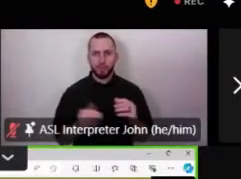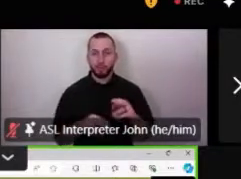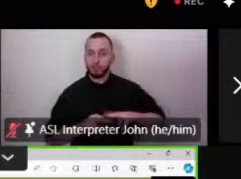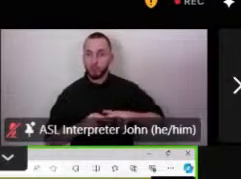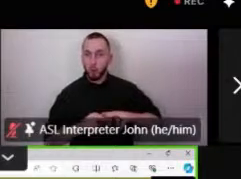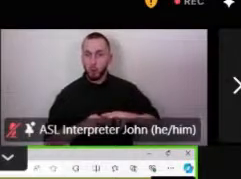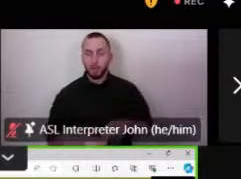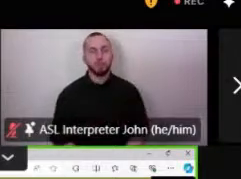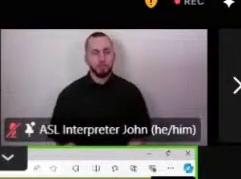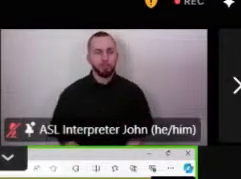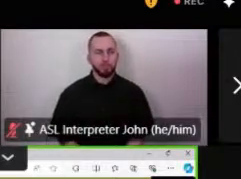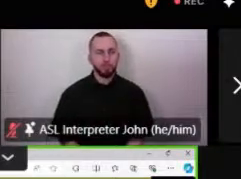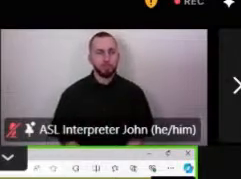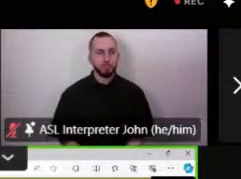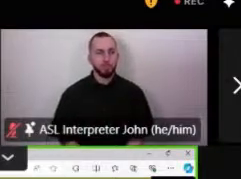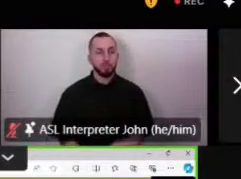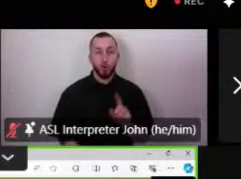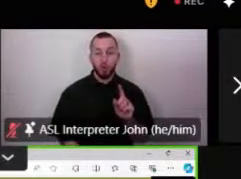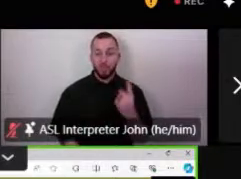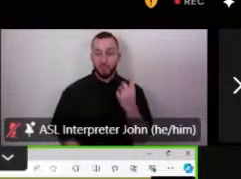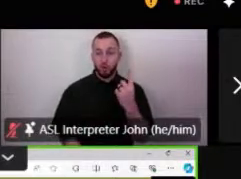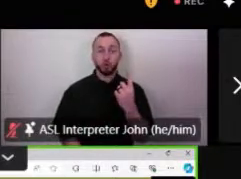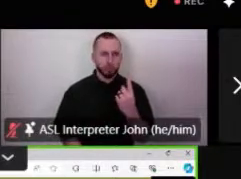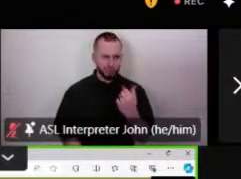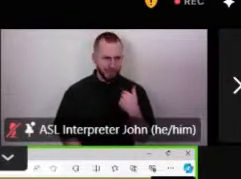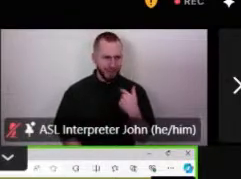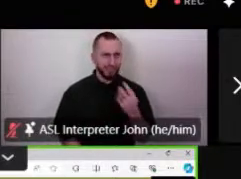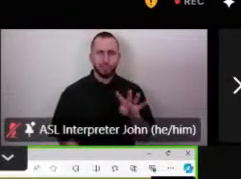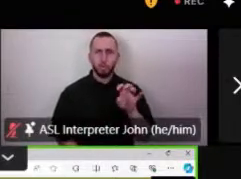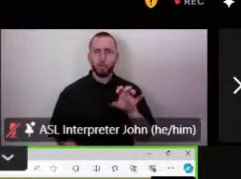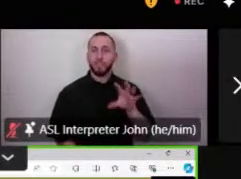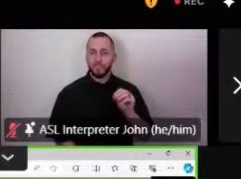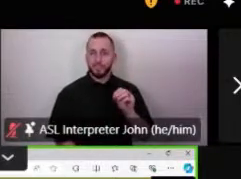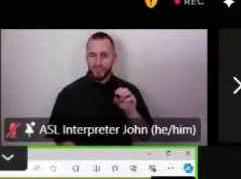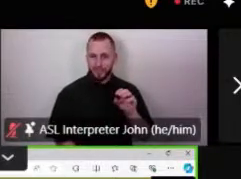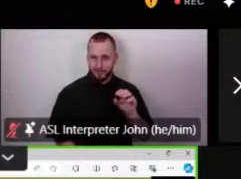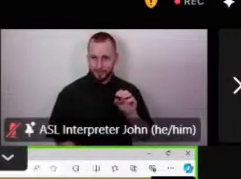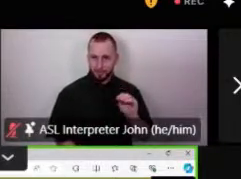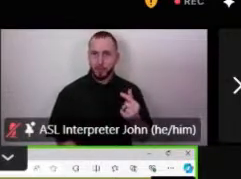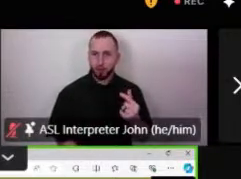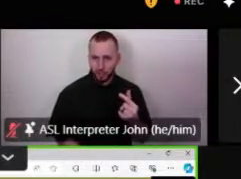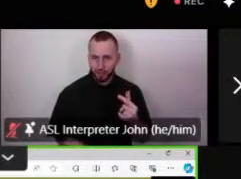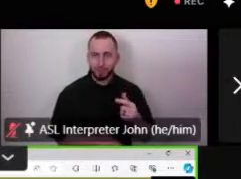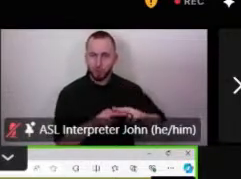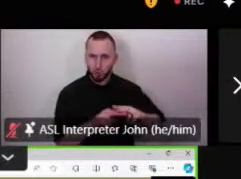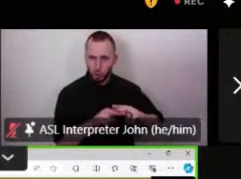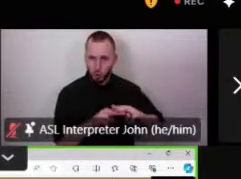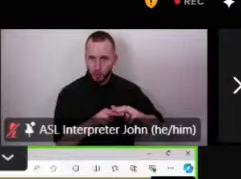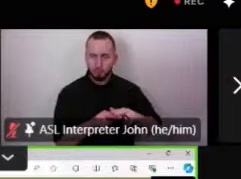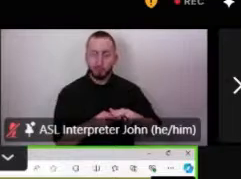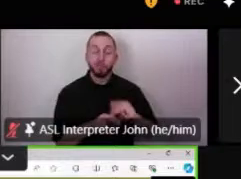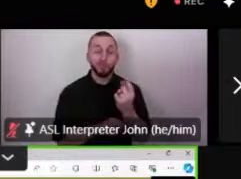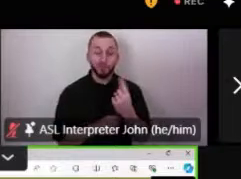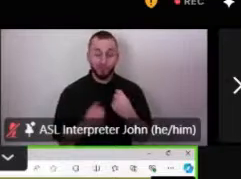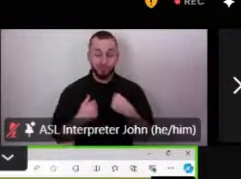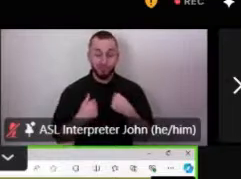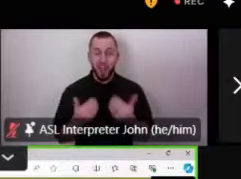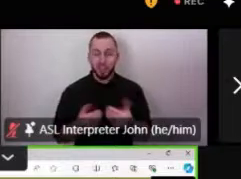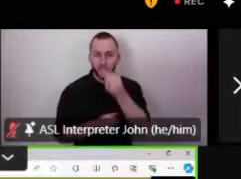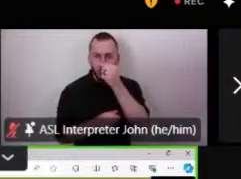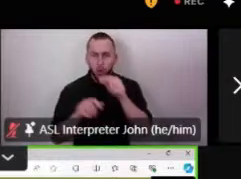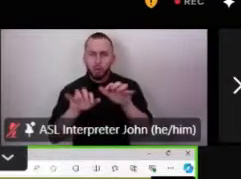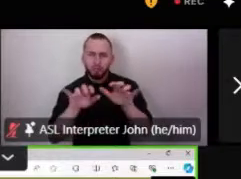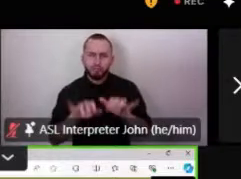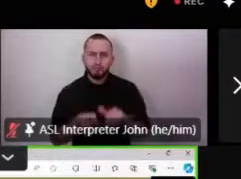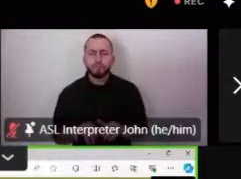screen, where you can see that there's 450 milligrams of sodium. But if you I searched just a low